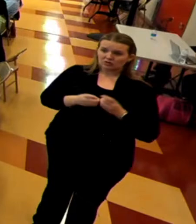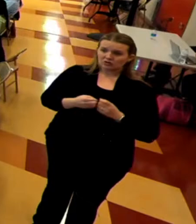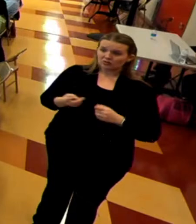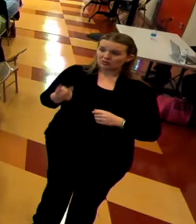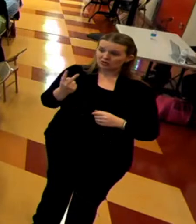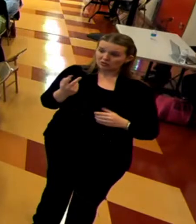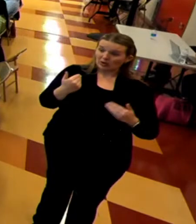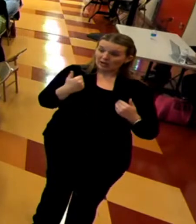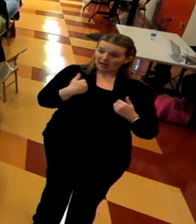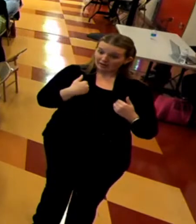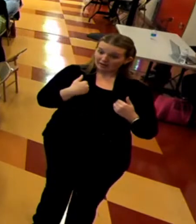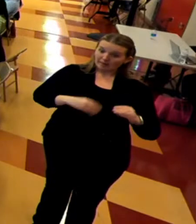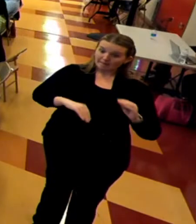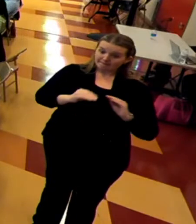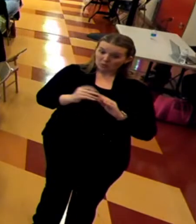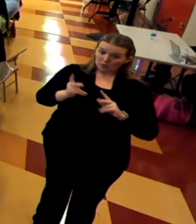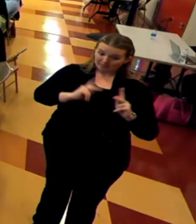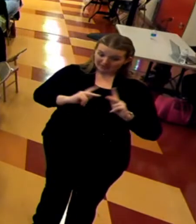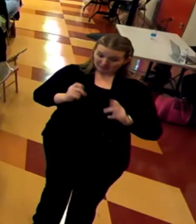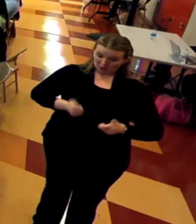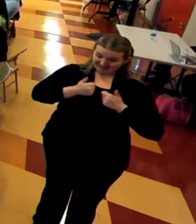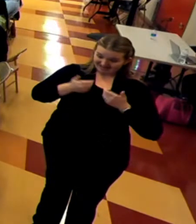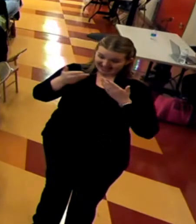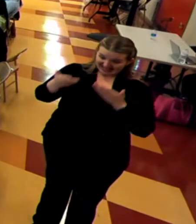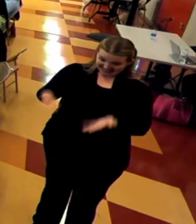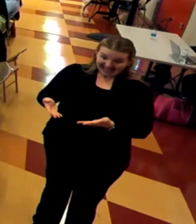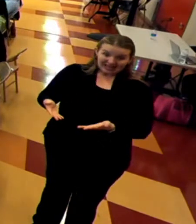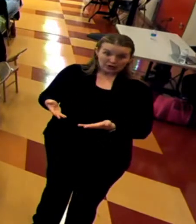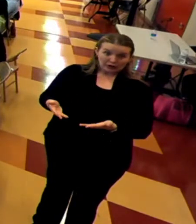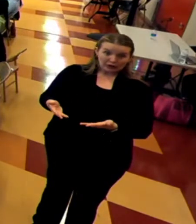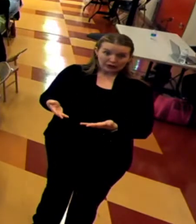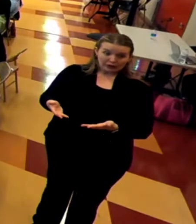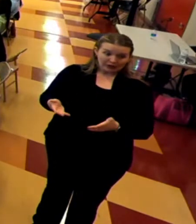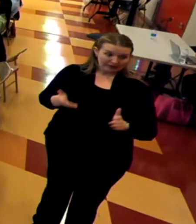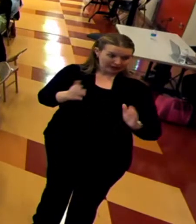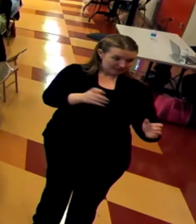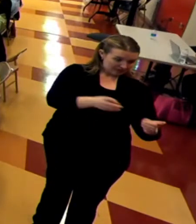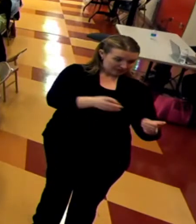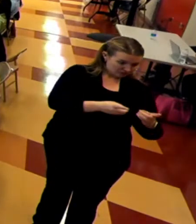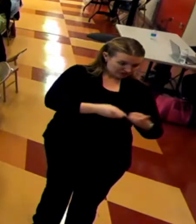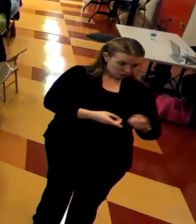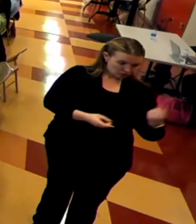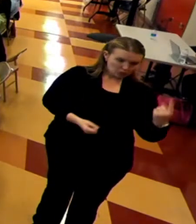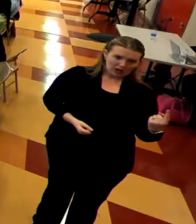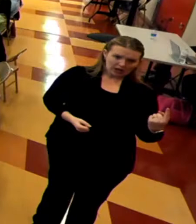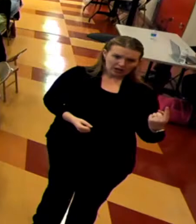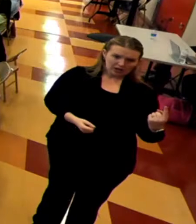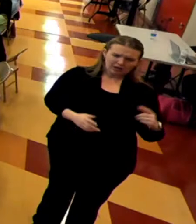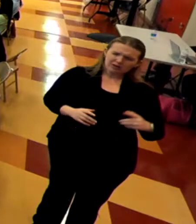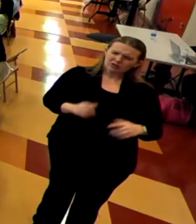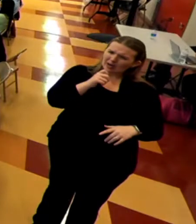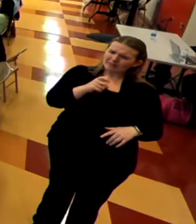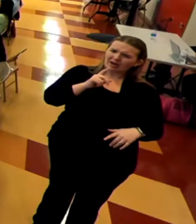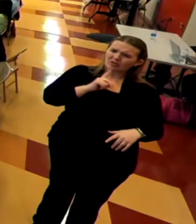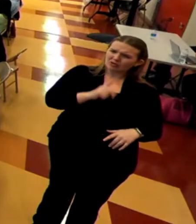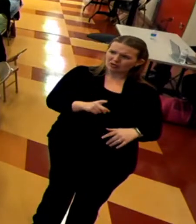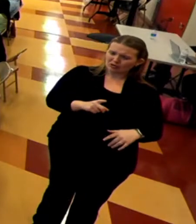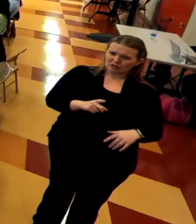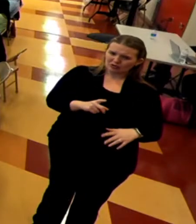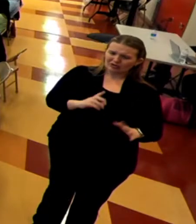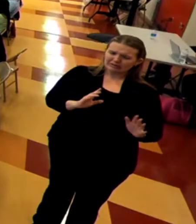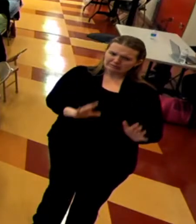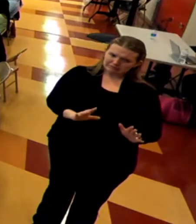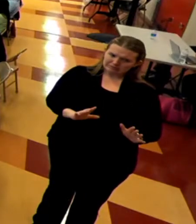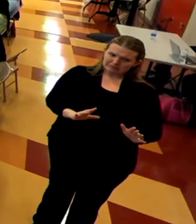more residents in there in the population over D1. I'm not quite sure. Again, I'm